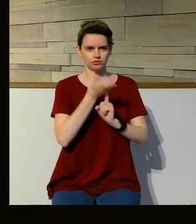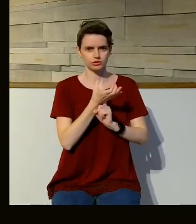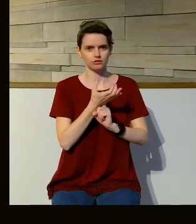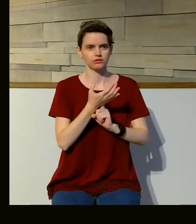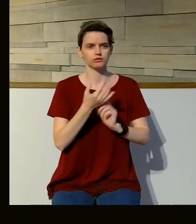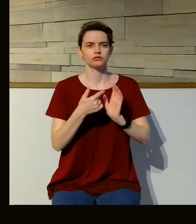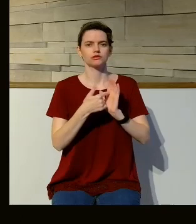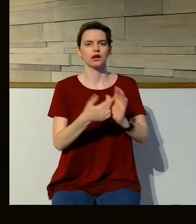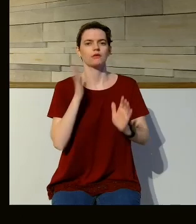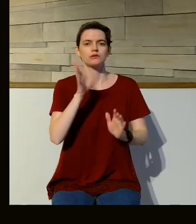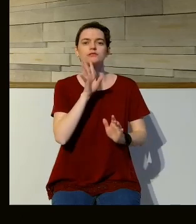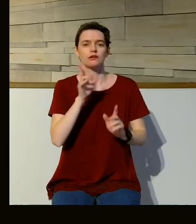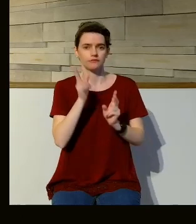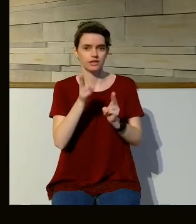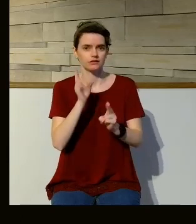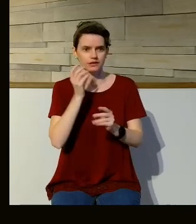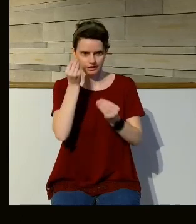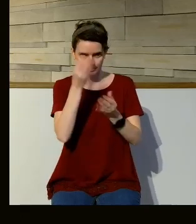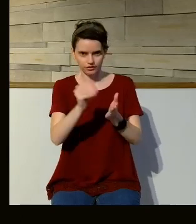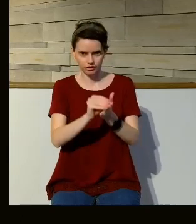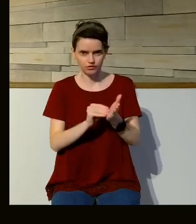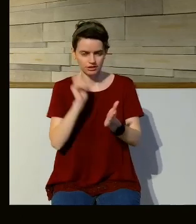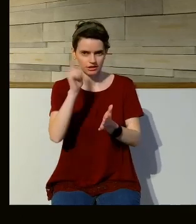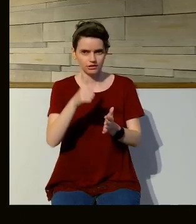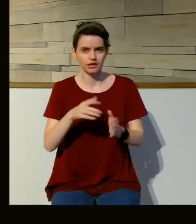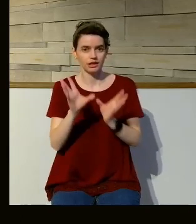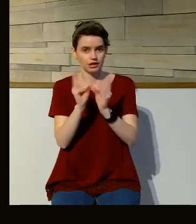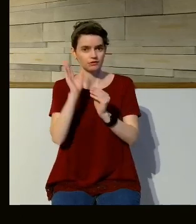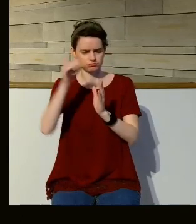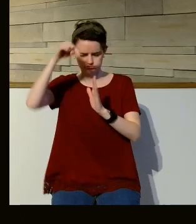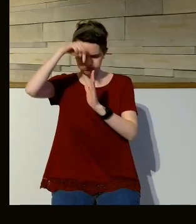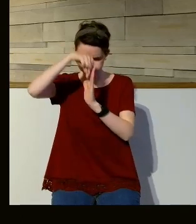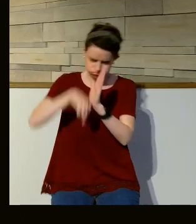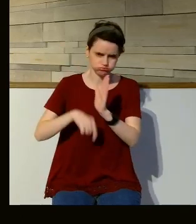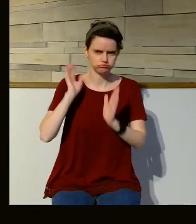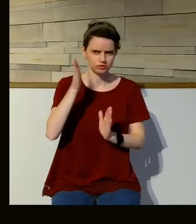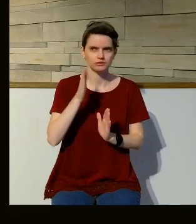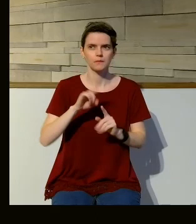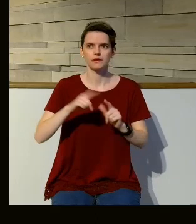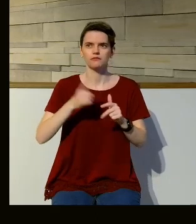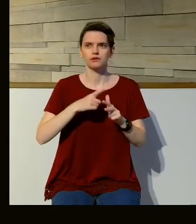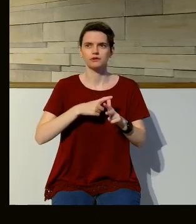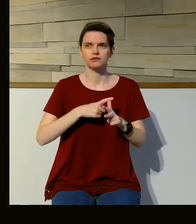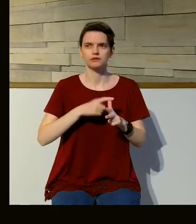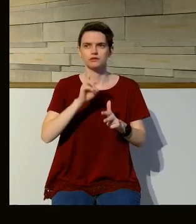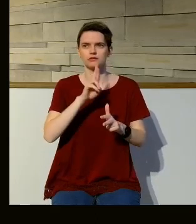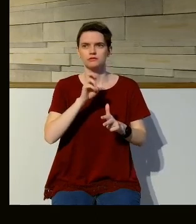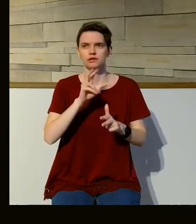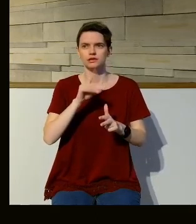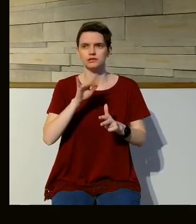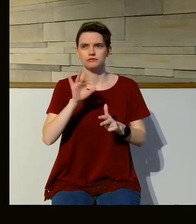And again, I'm going to talk fast. I'll give you the notes later. And then at the conference, we're going to go much deeper than this. But the first one is known as relativism